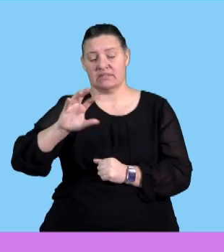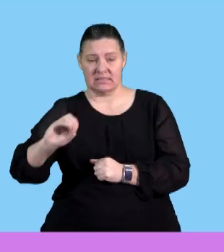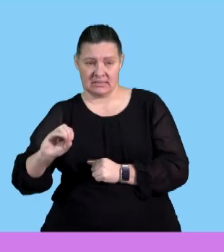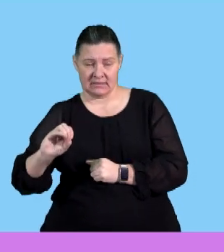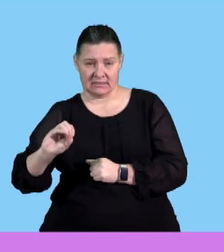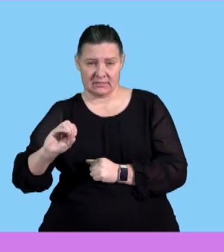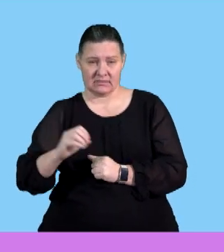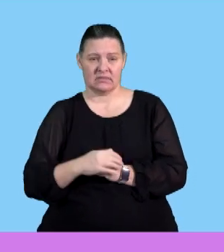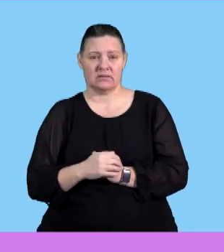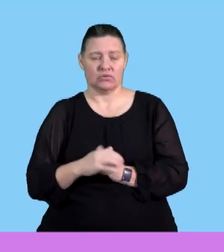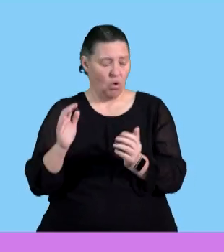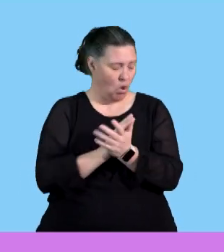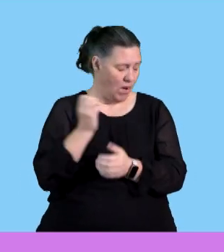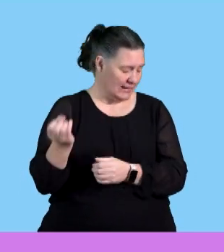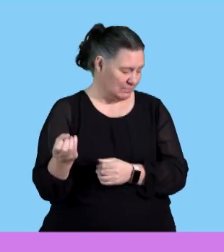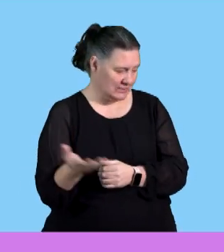19,850.